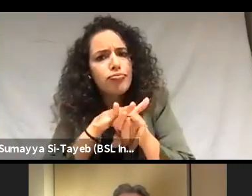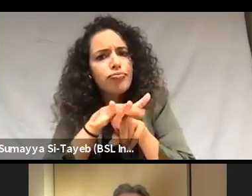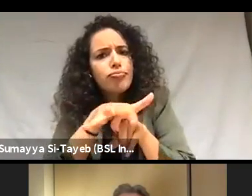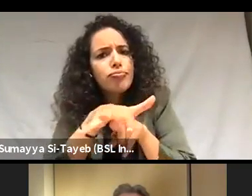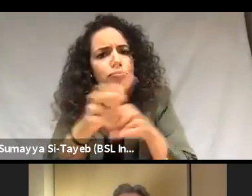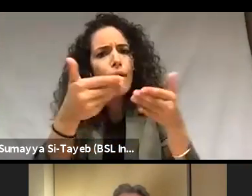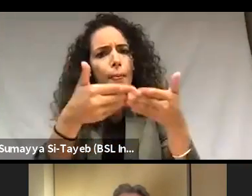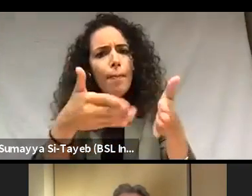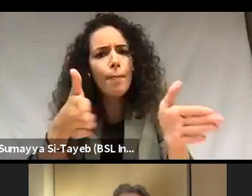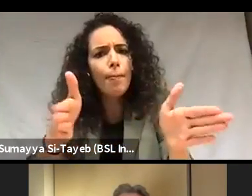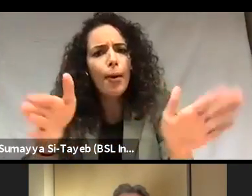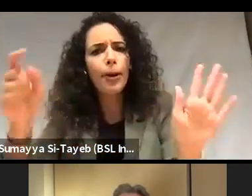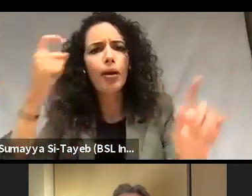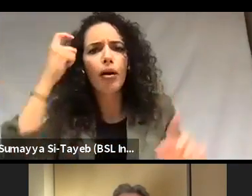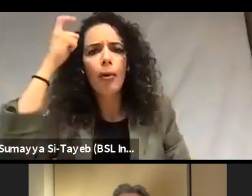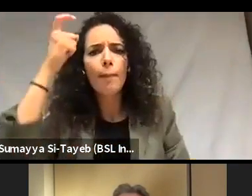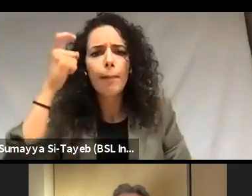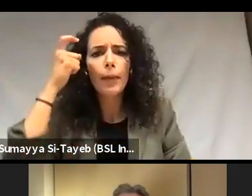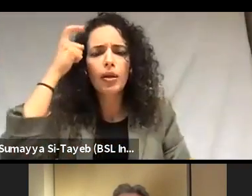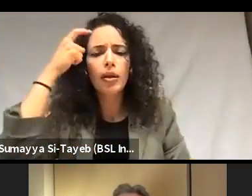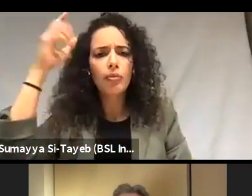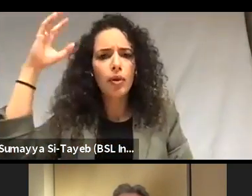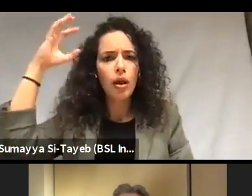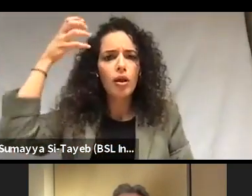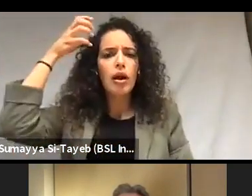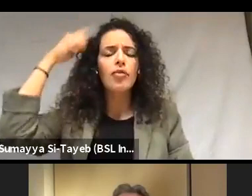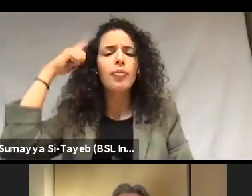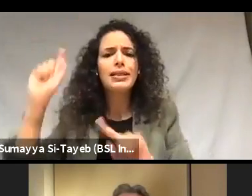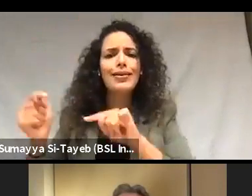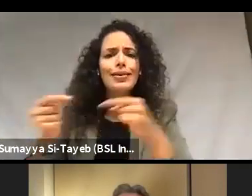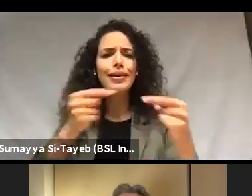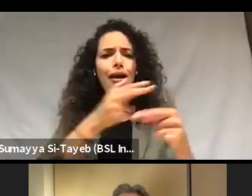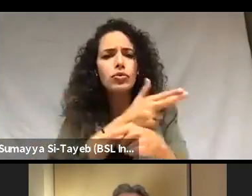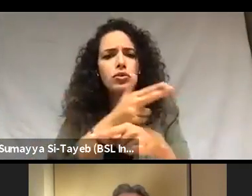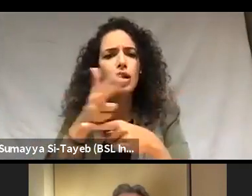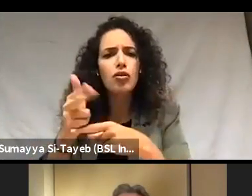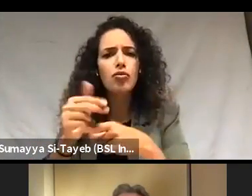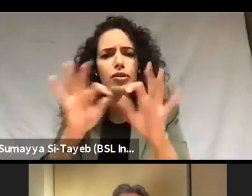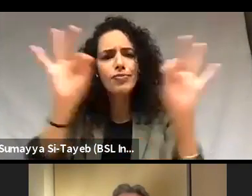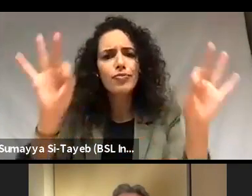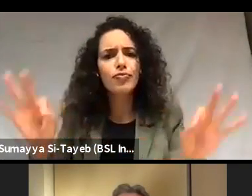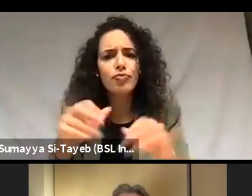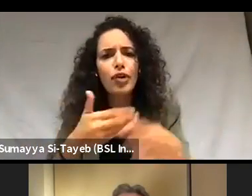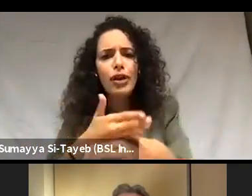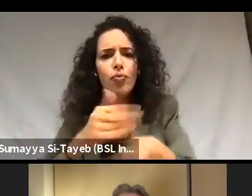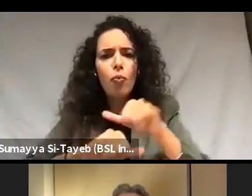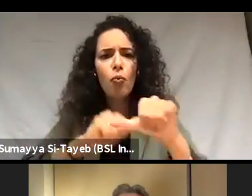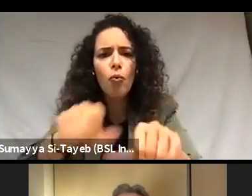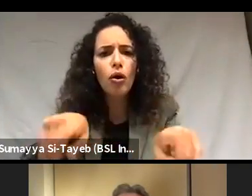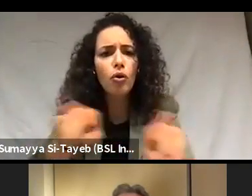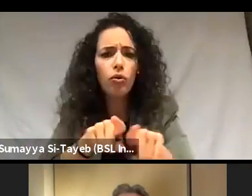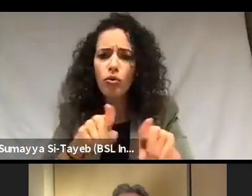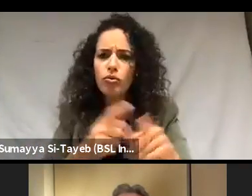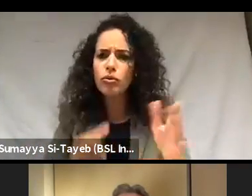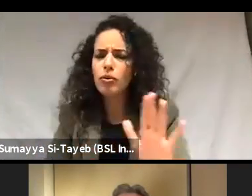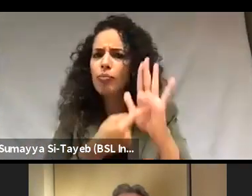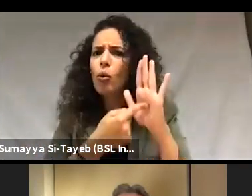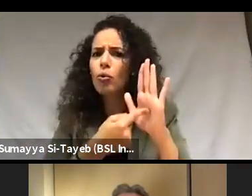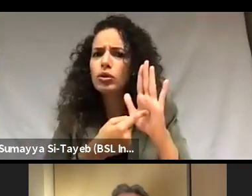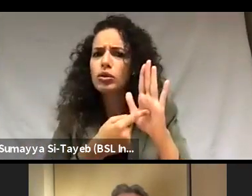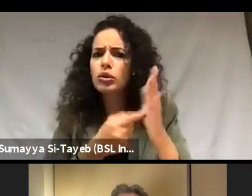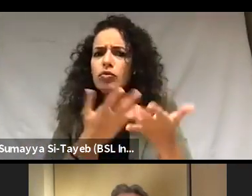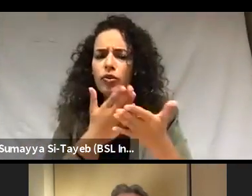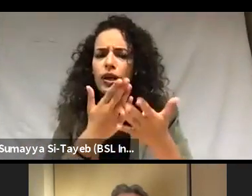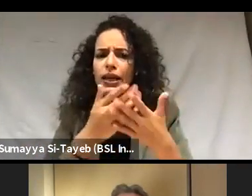the government and the counterterrorism frameworks also play a role, and they would shape how government or police would